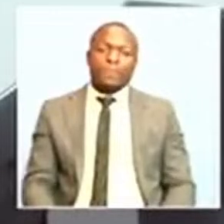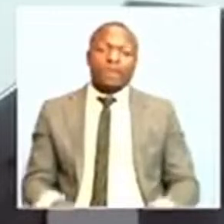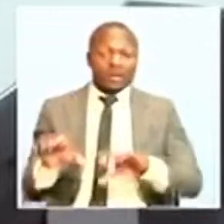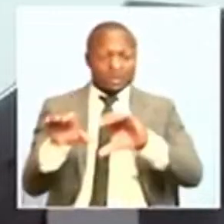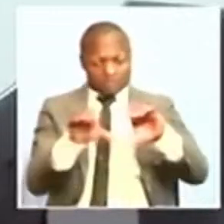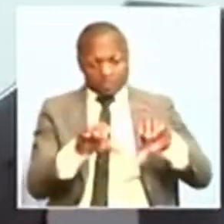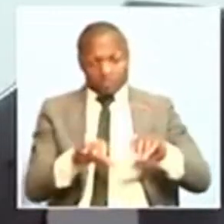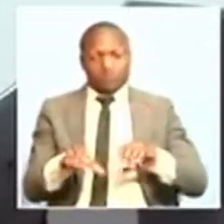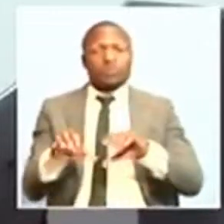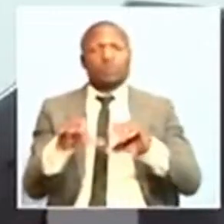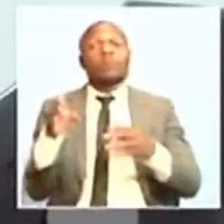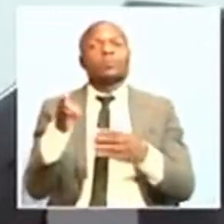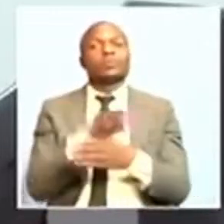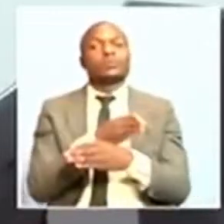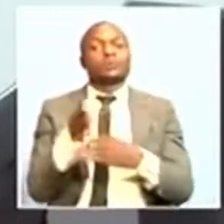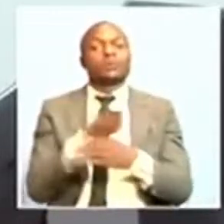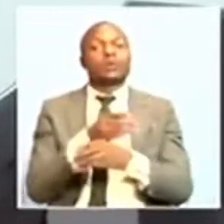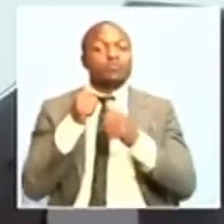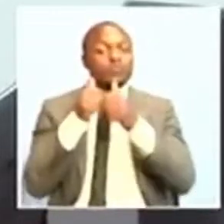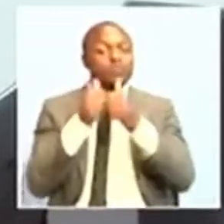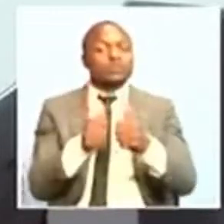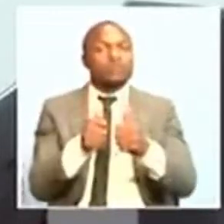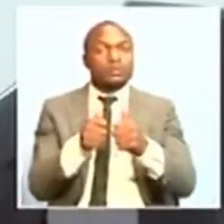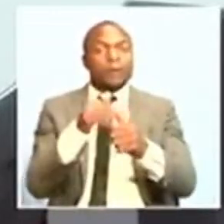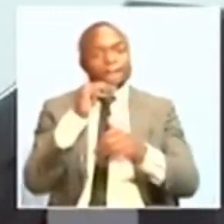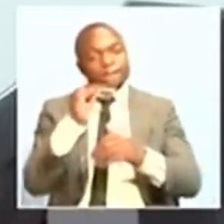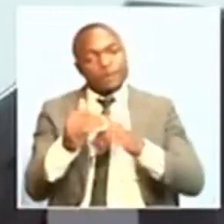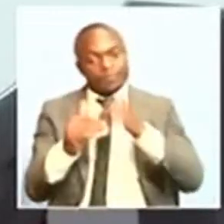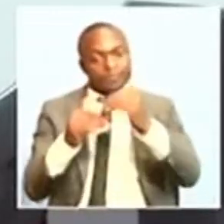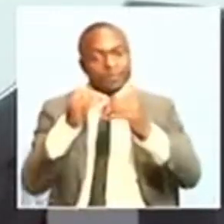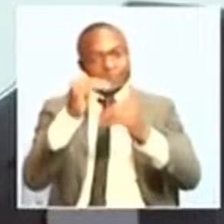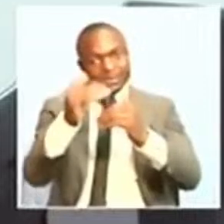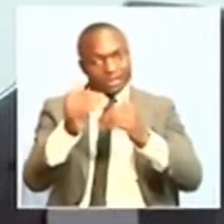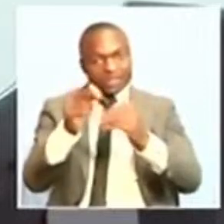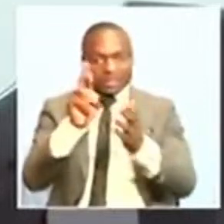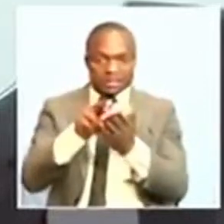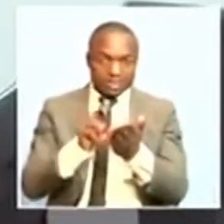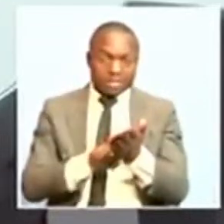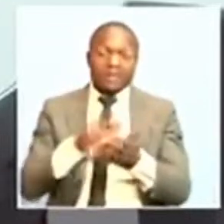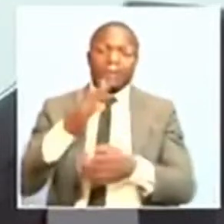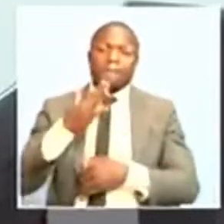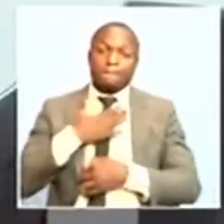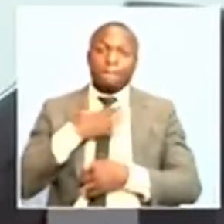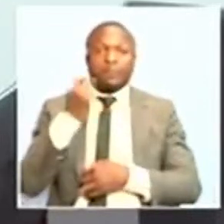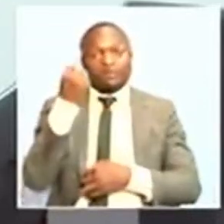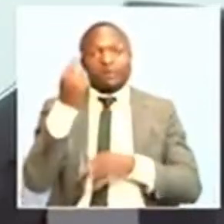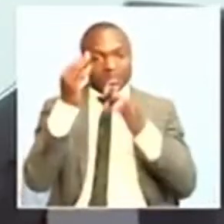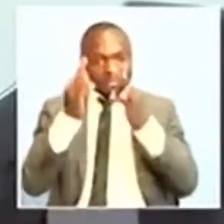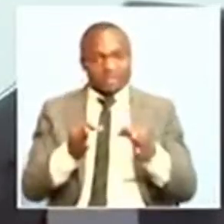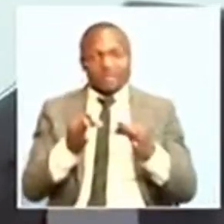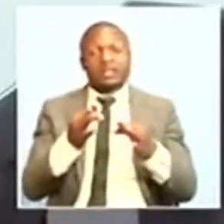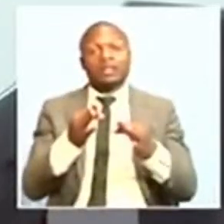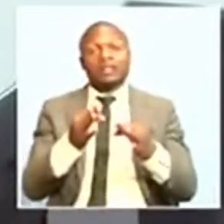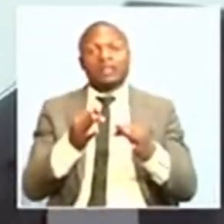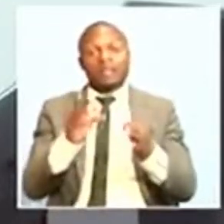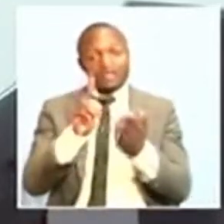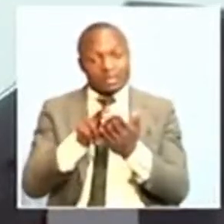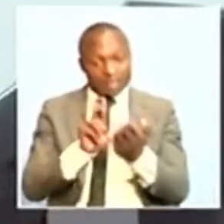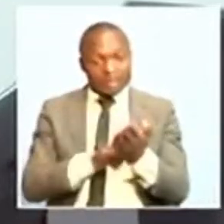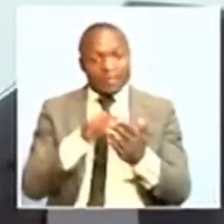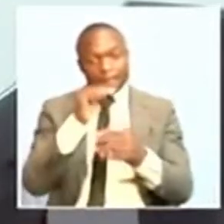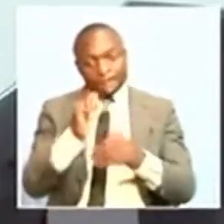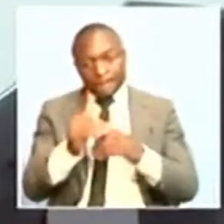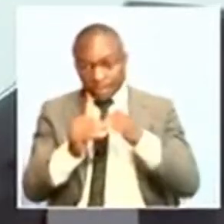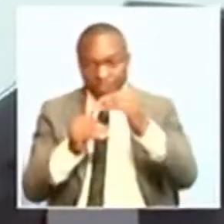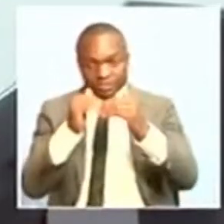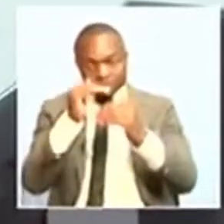conducting business in line with the procedures and protocols. So to my understanding, if it's established that the guidelines and procedures